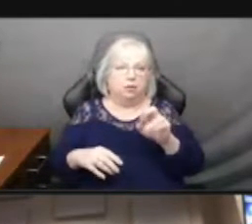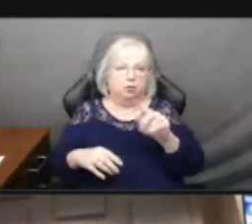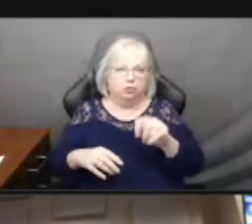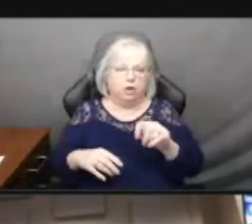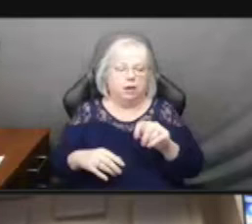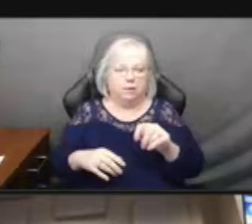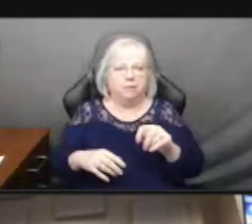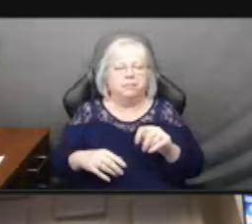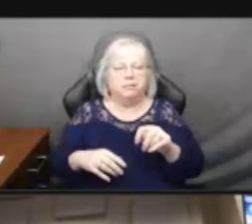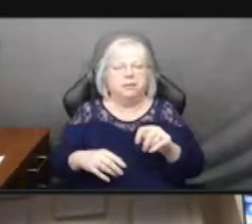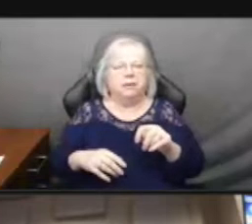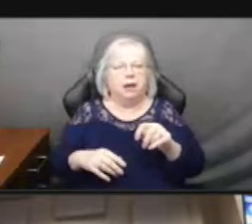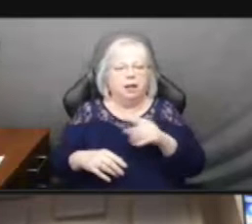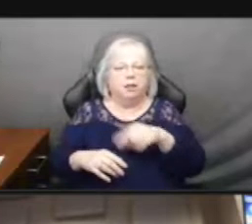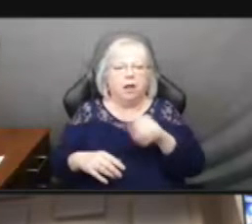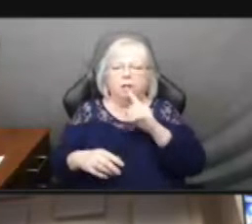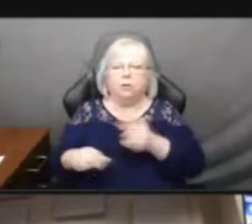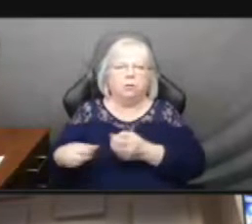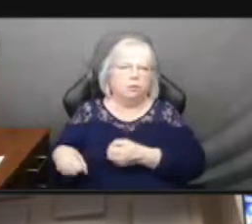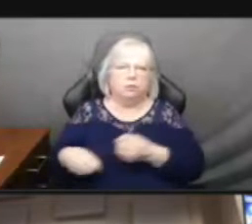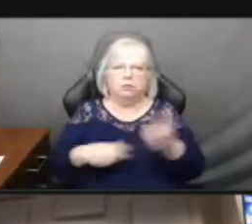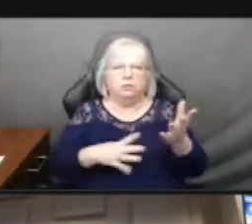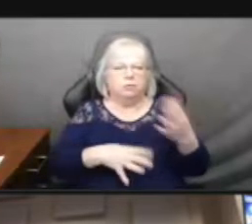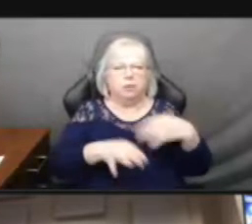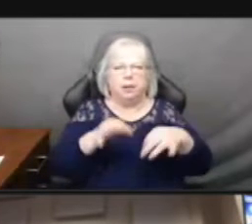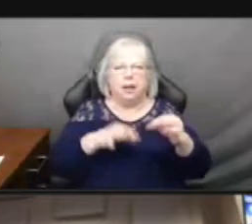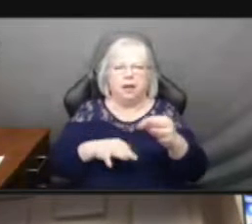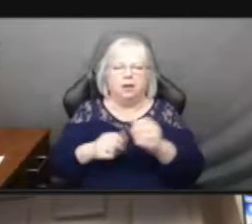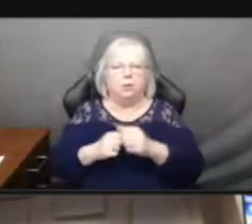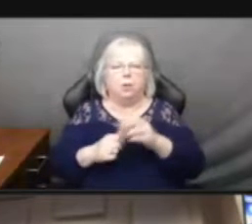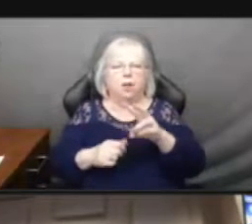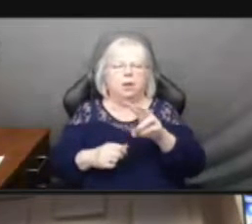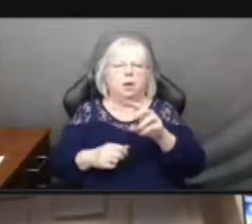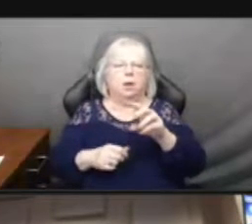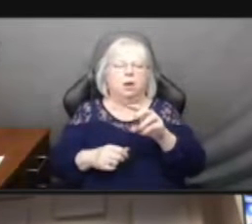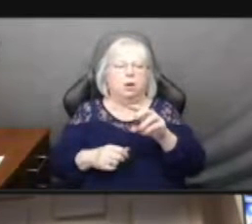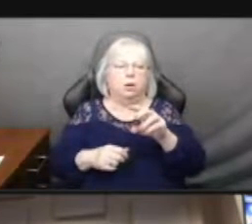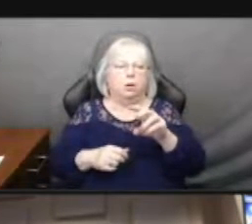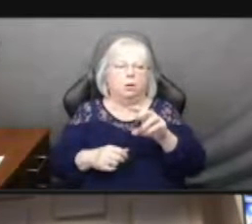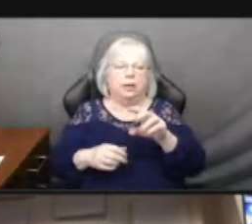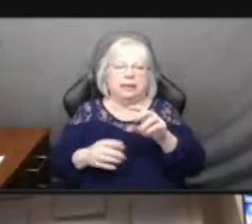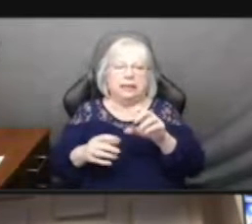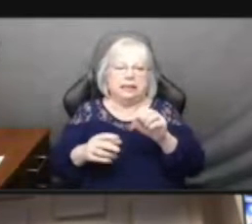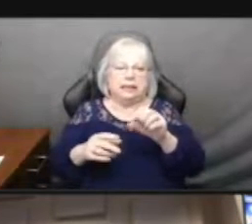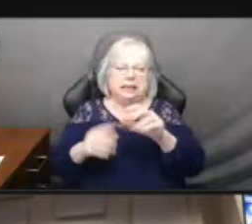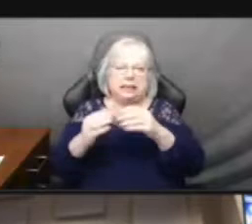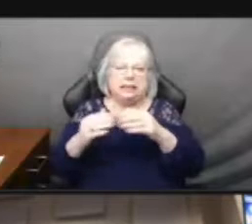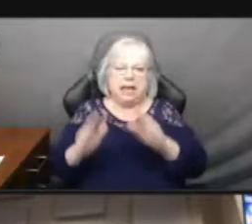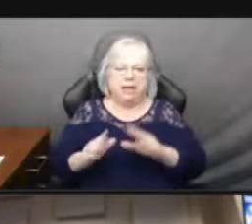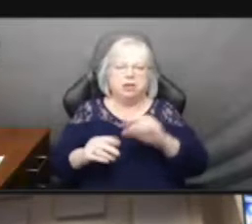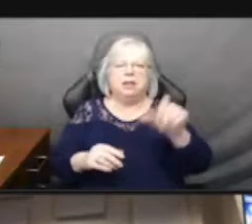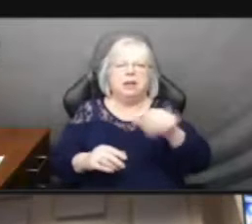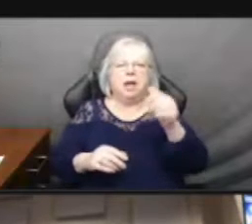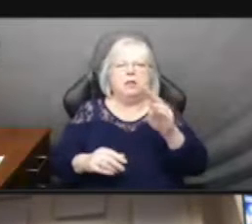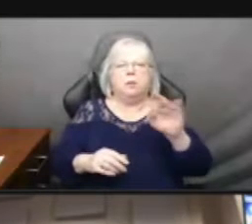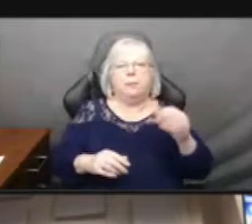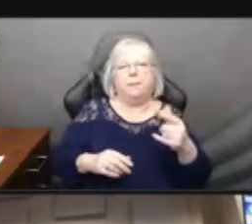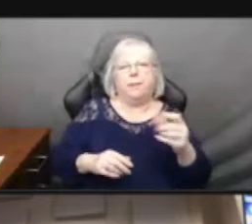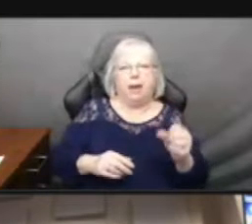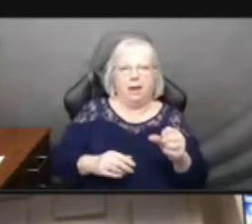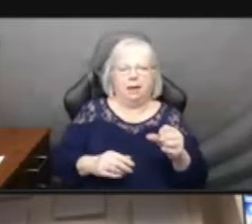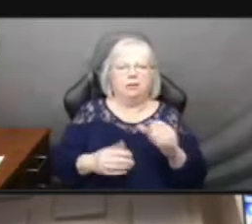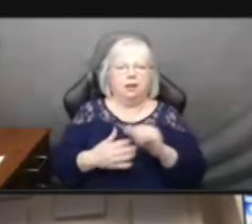in, those are going to go away, and we're going to have waste stations as well as other bags set up, and those bags are going to